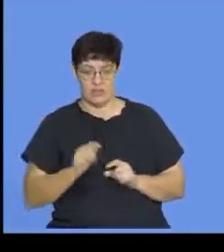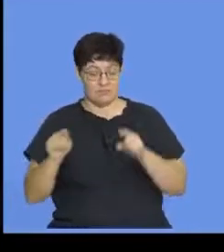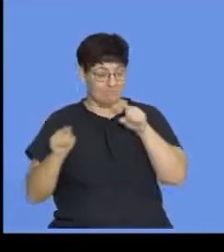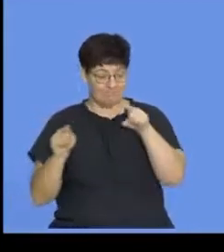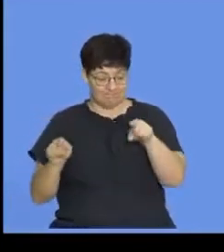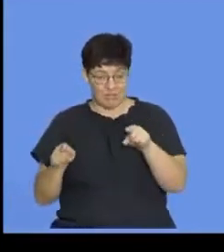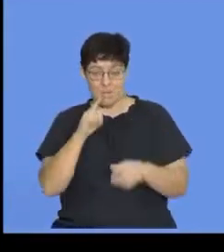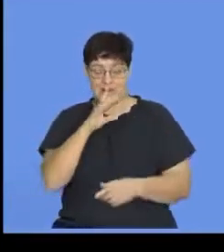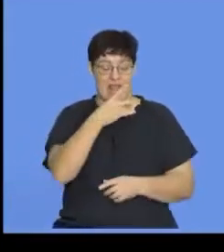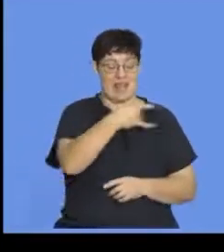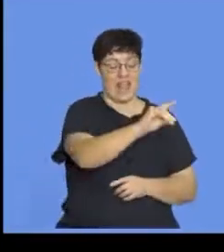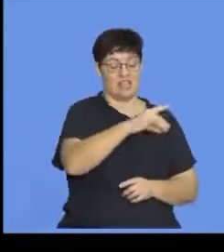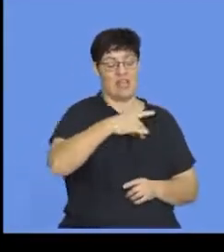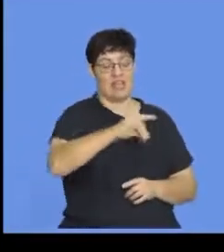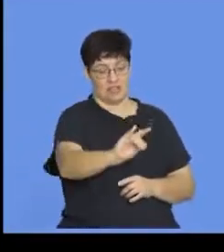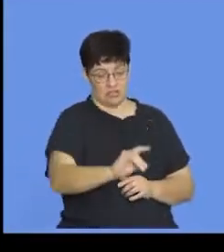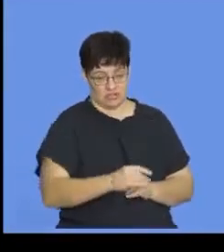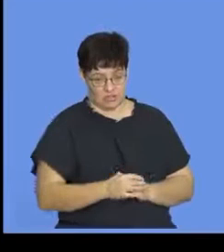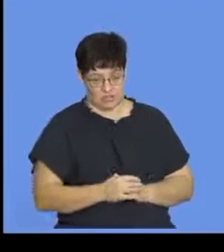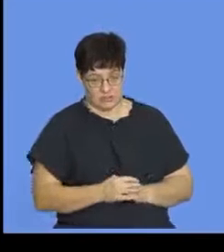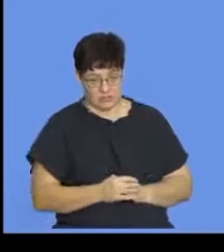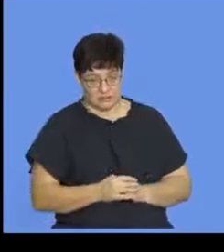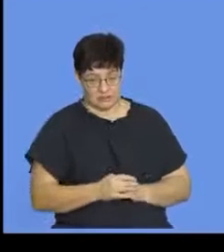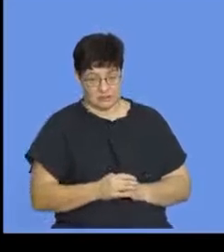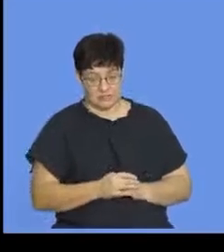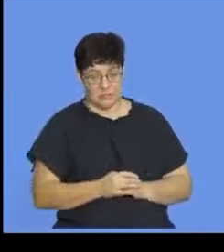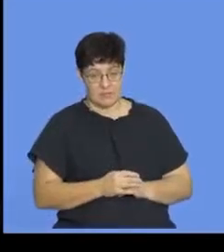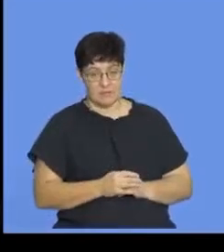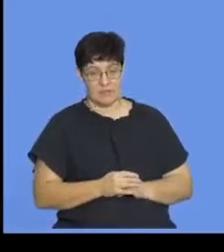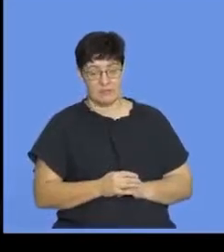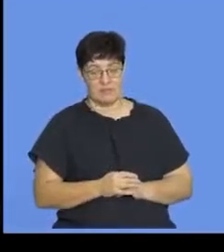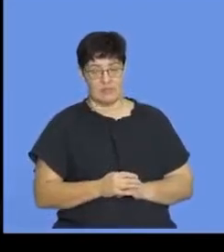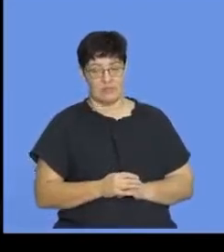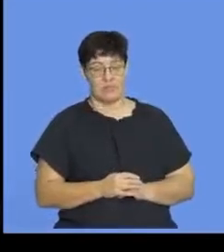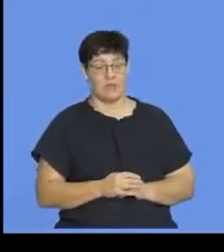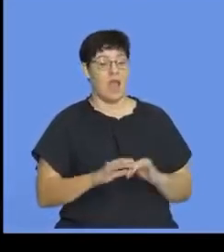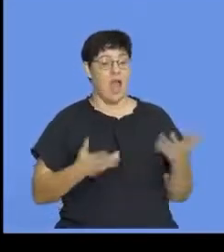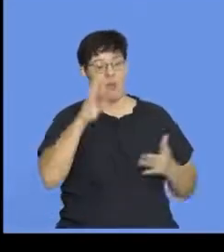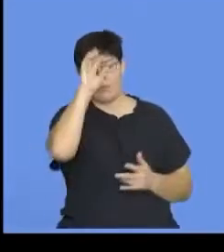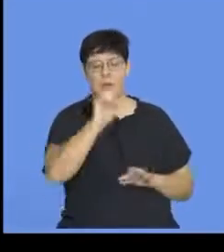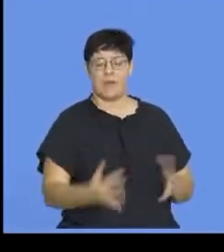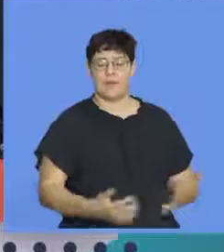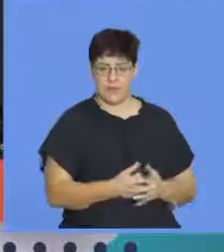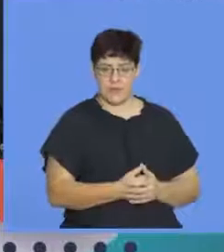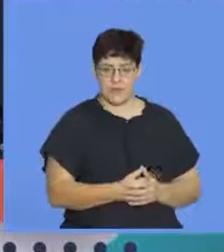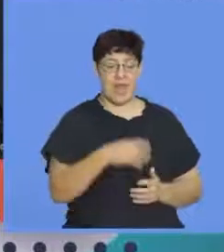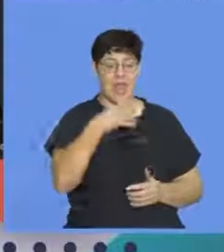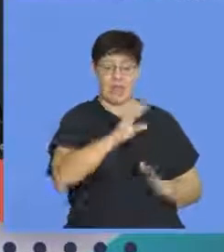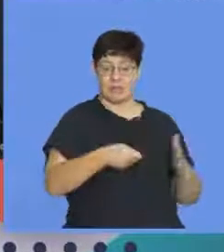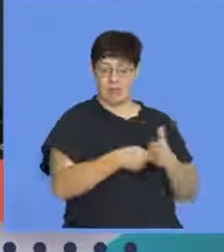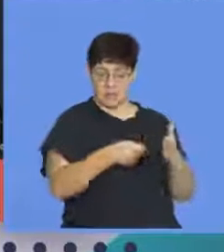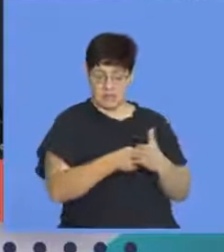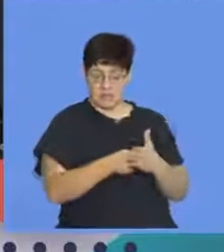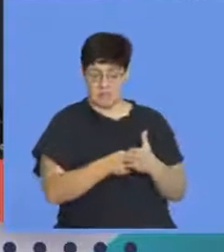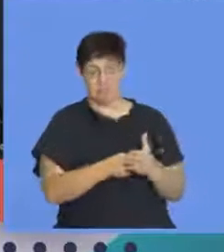guys, are your cash purchases. Now, once again, how do we remember this? Cash purchases go